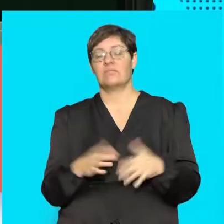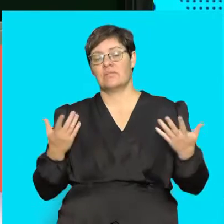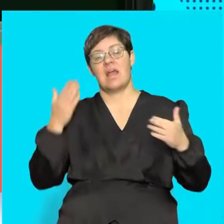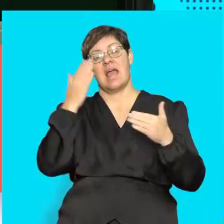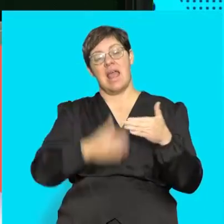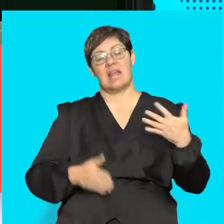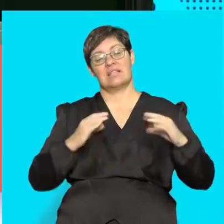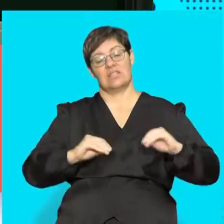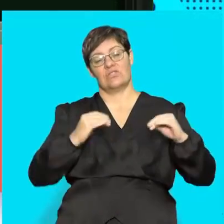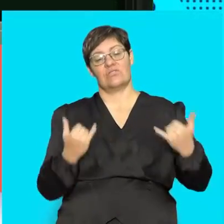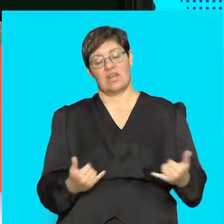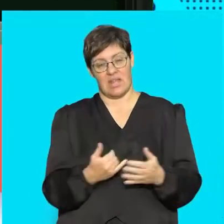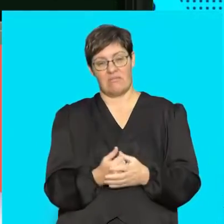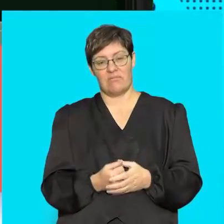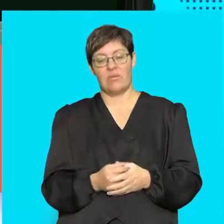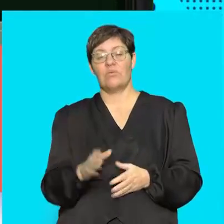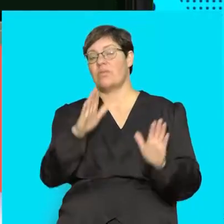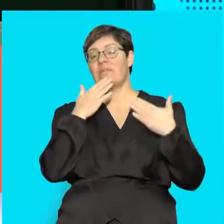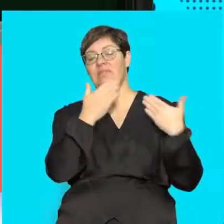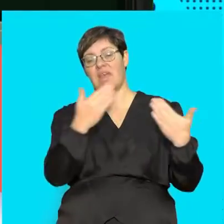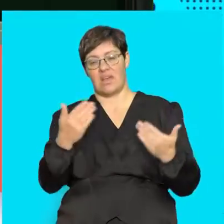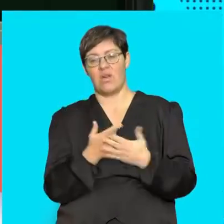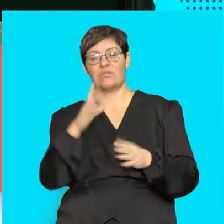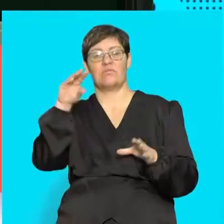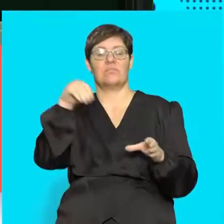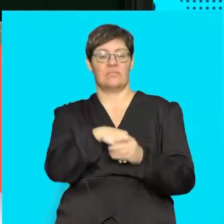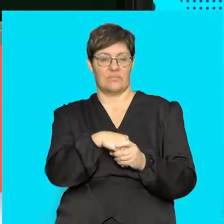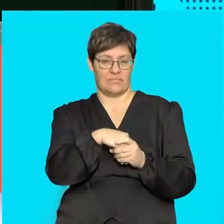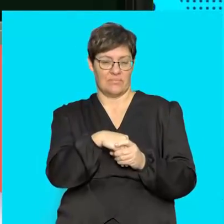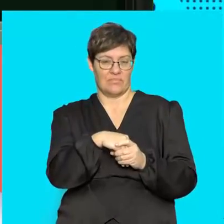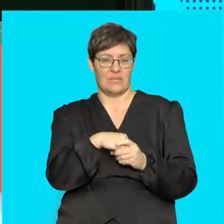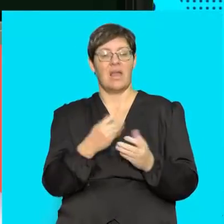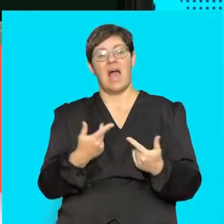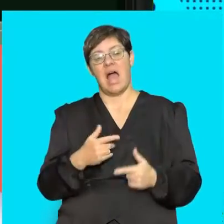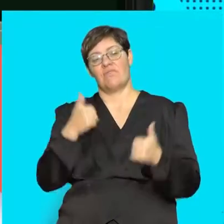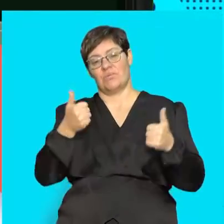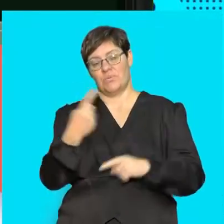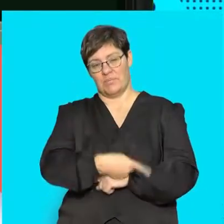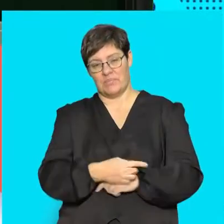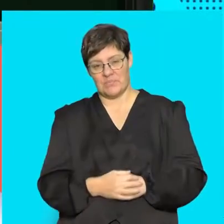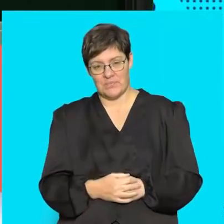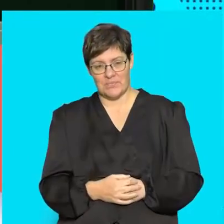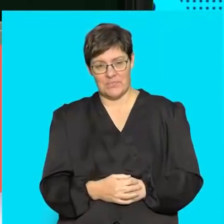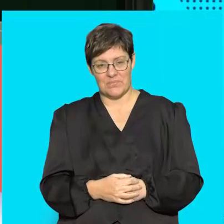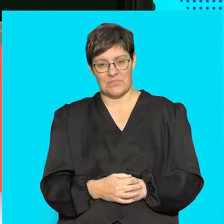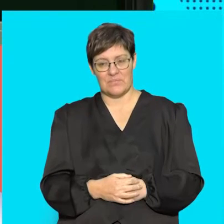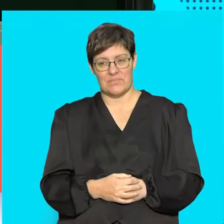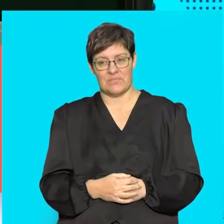This is where we will end our session of today. I would like to thank you for participating. Have a good one.